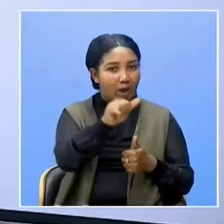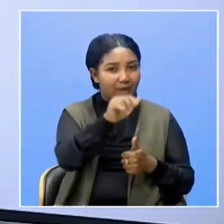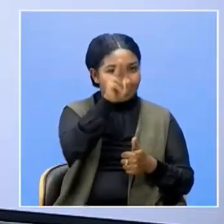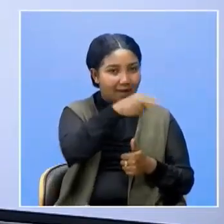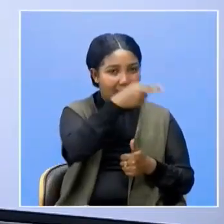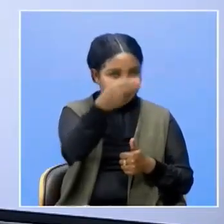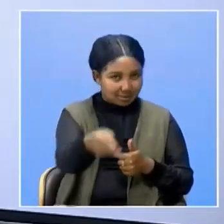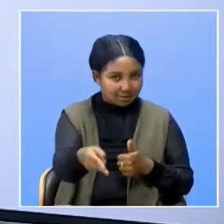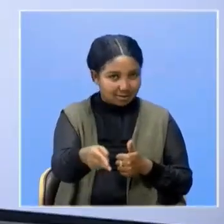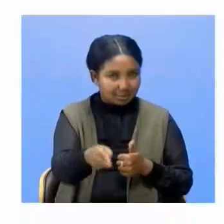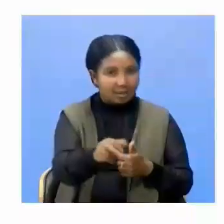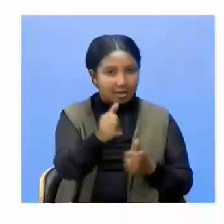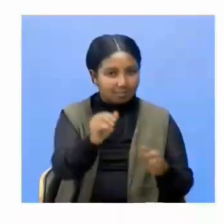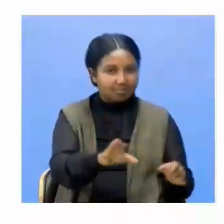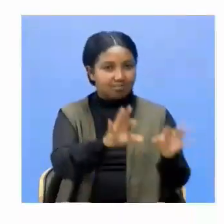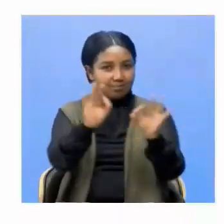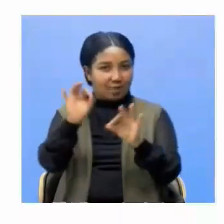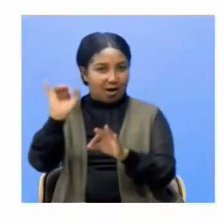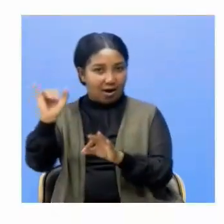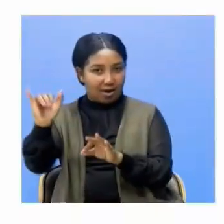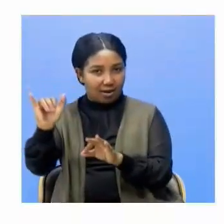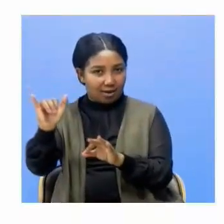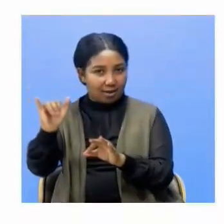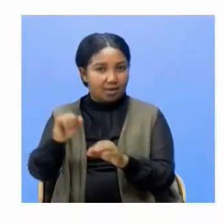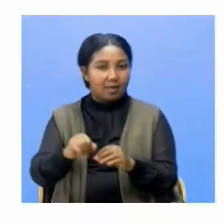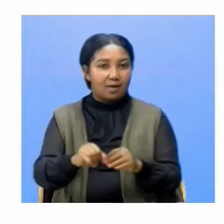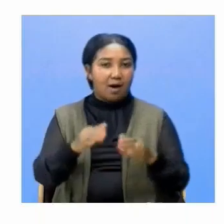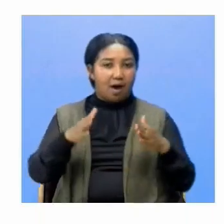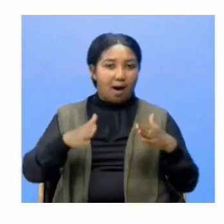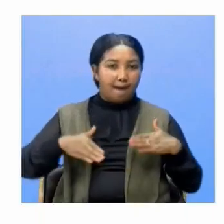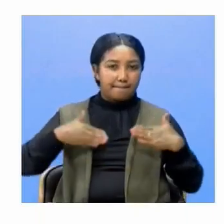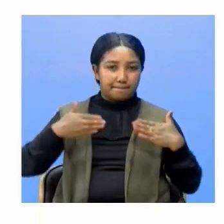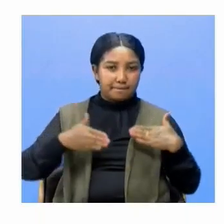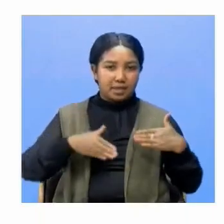Y and put I, right? Happy.